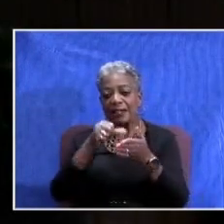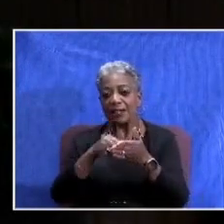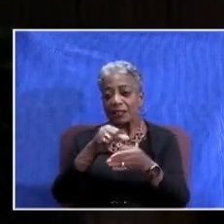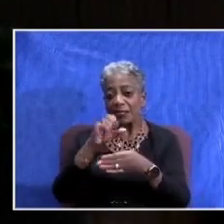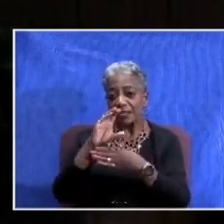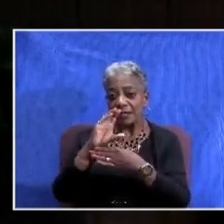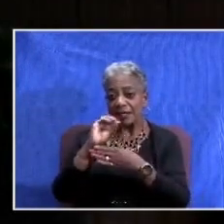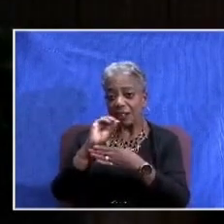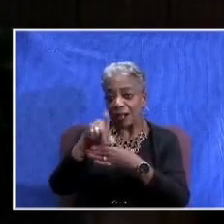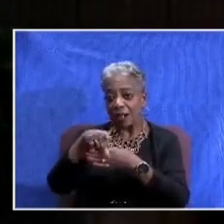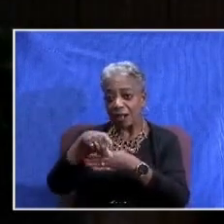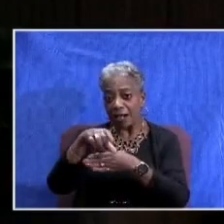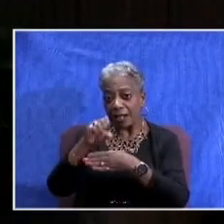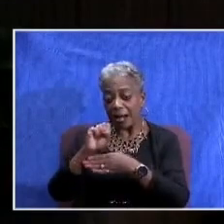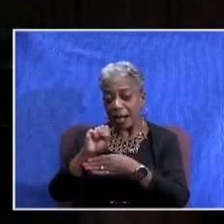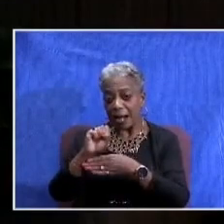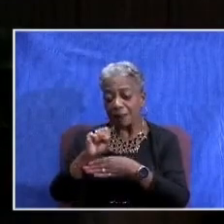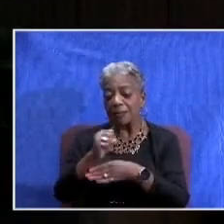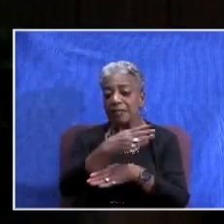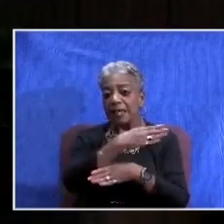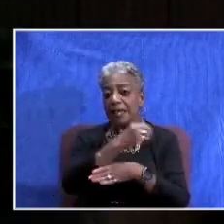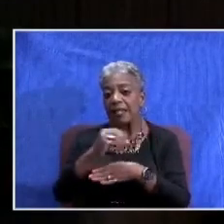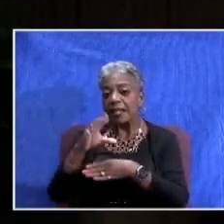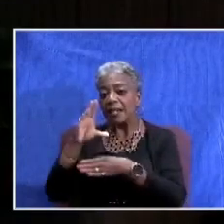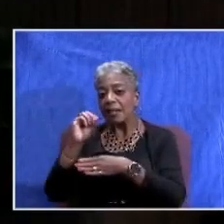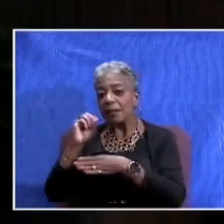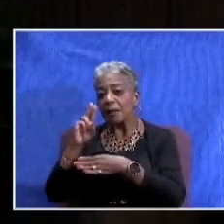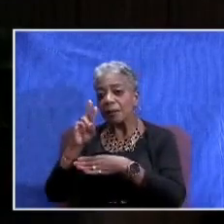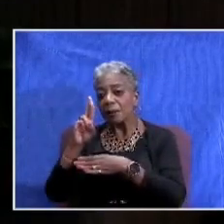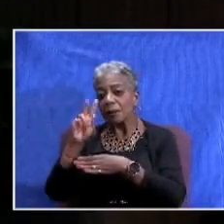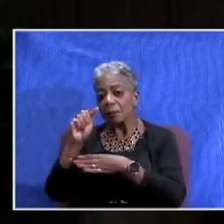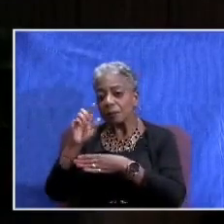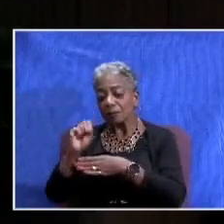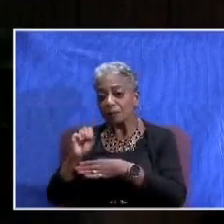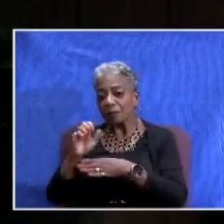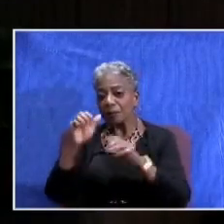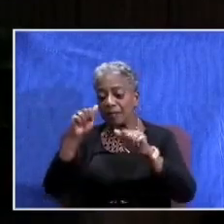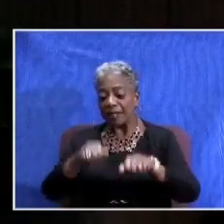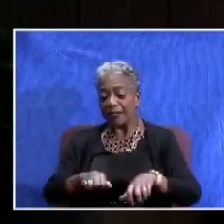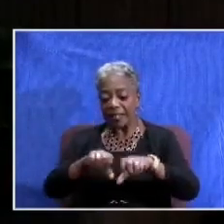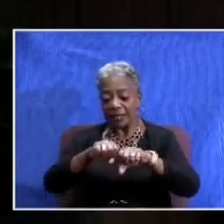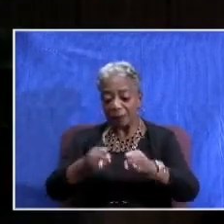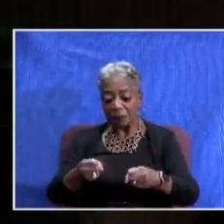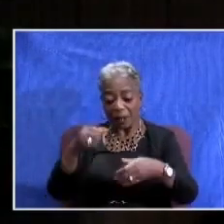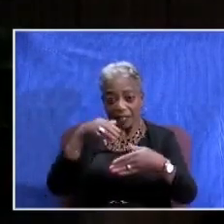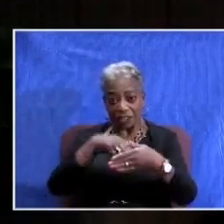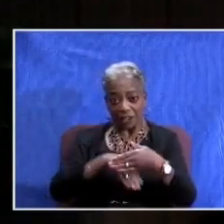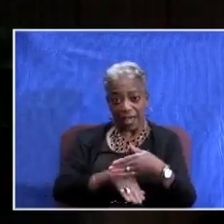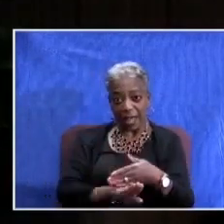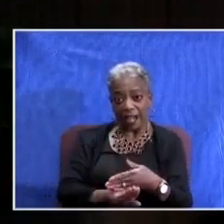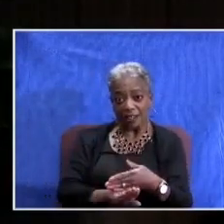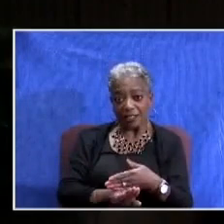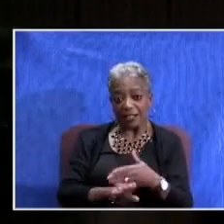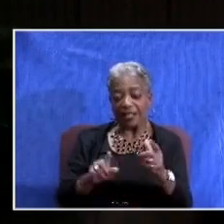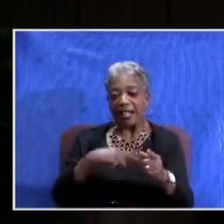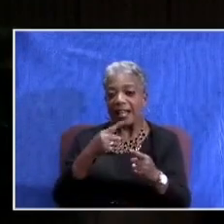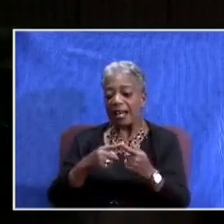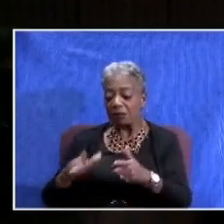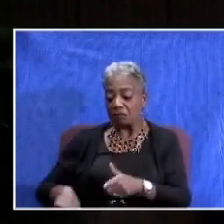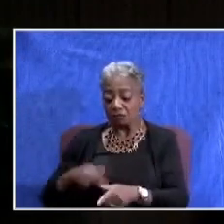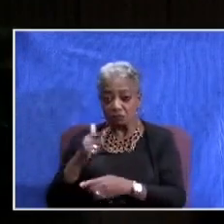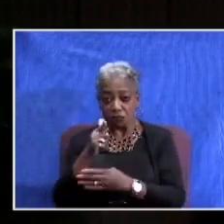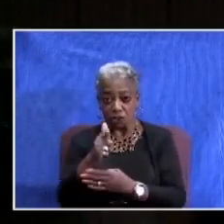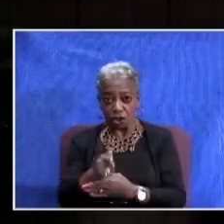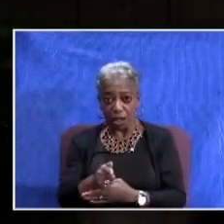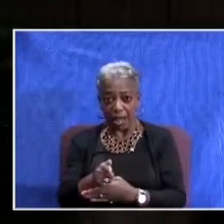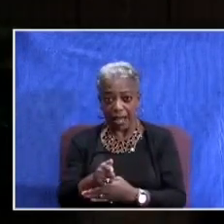house and shoot you down with impunity. And let me tell you why Brianna got shot. She got shot because she was in the wrong